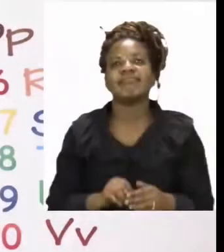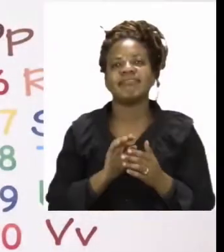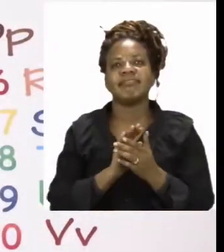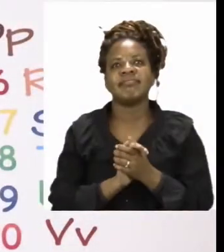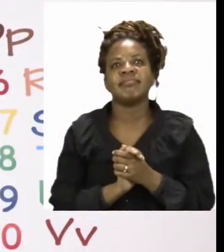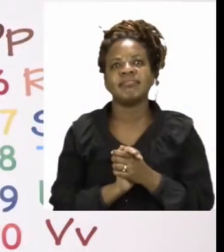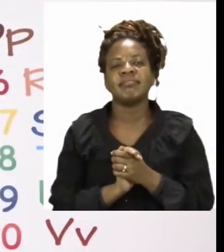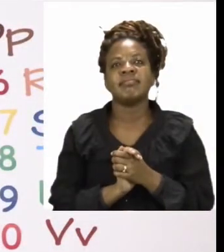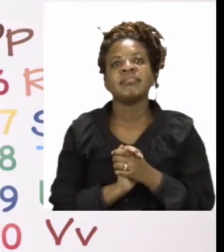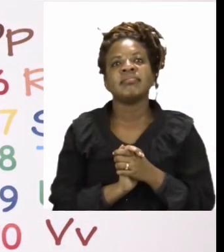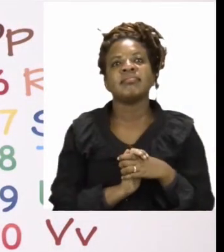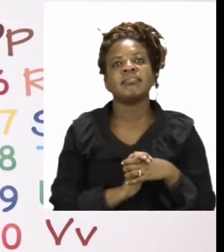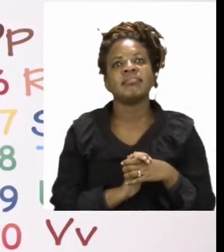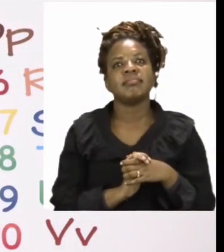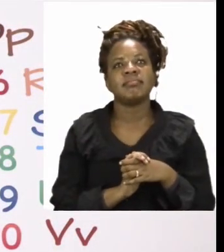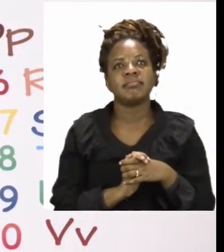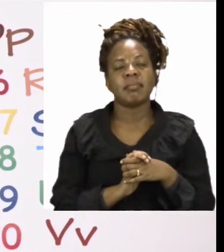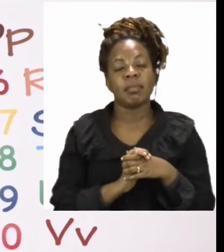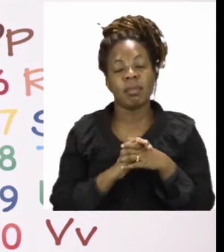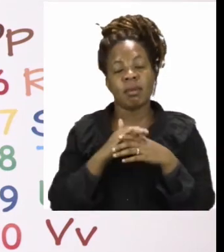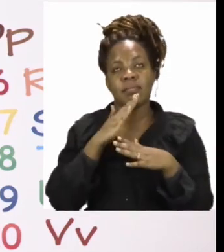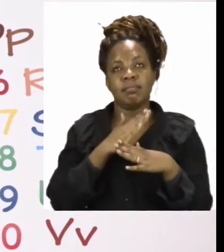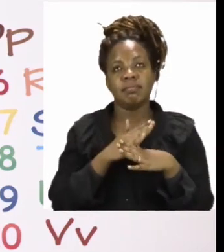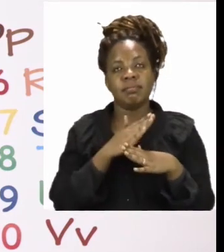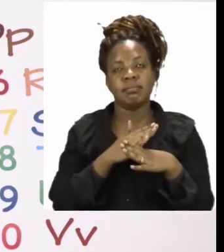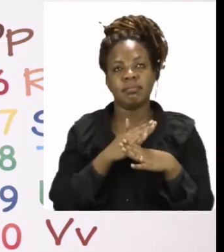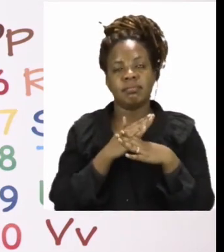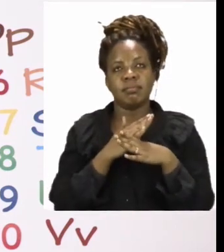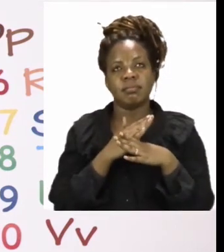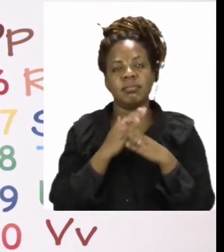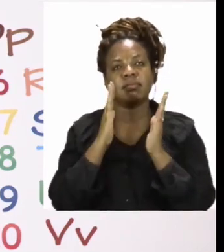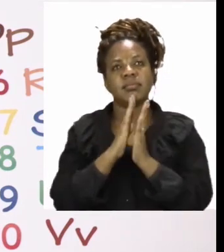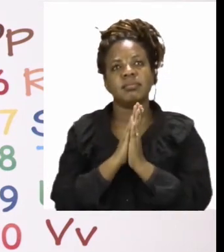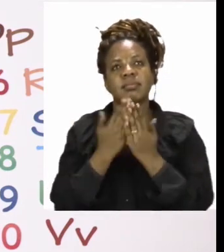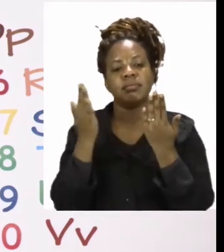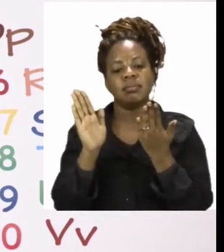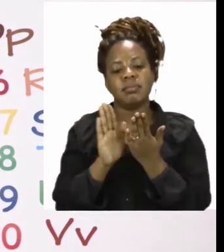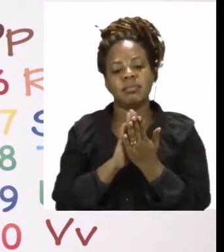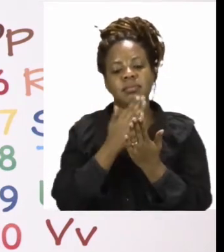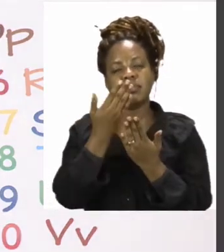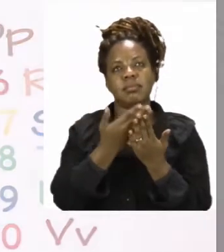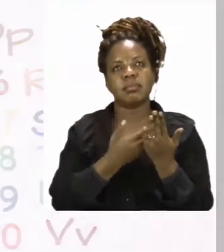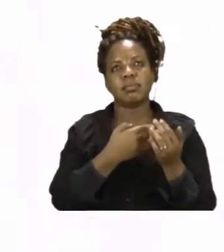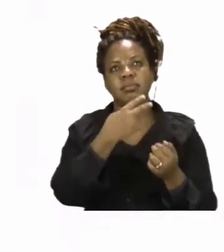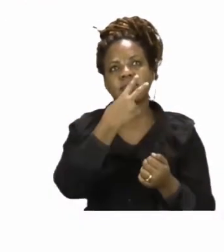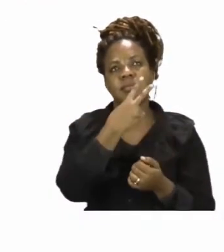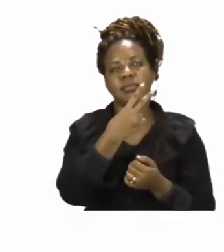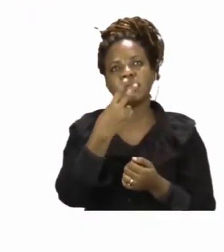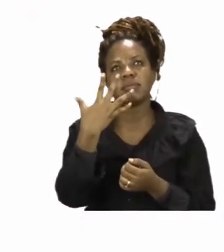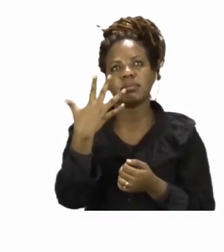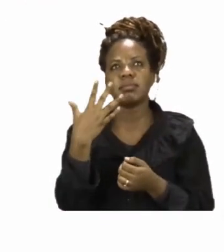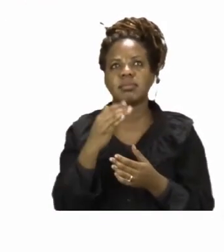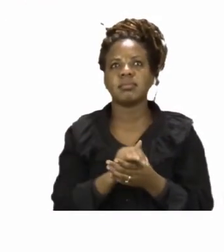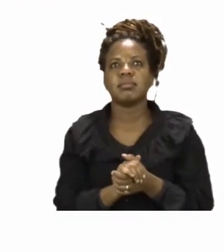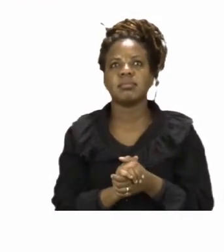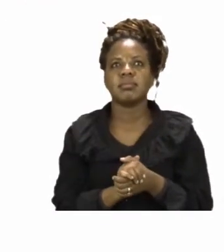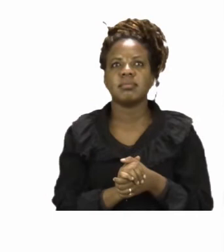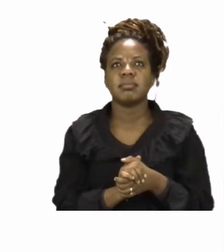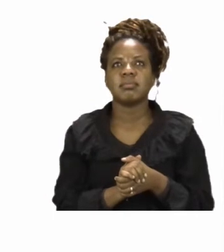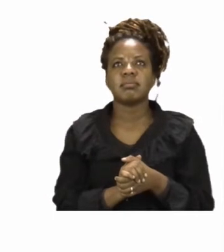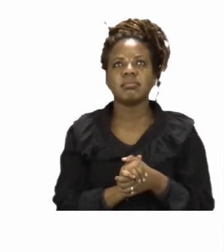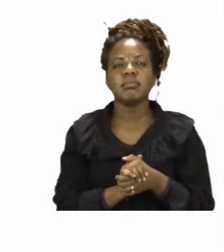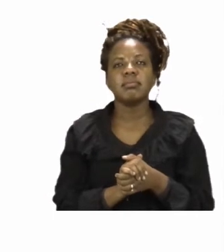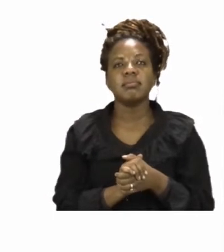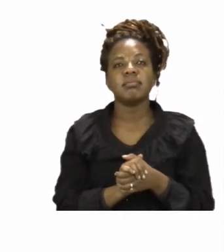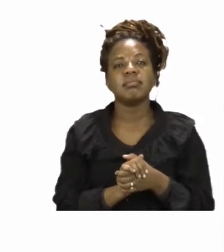For our exercise now, boys and girls, let's all turn to page 25. On page